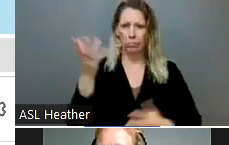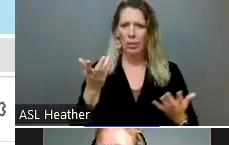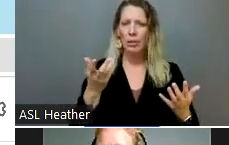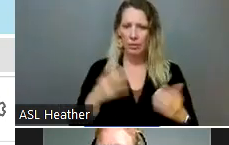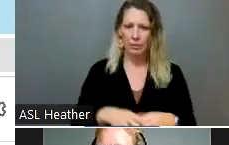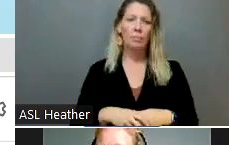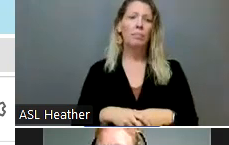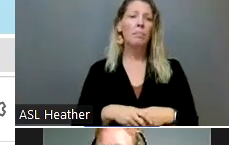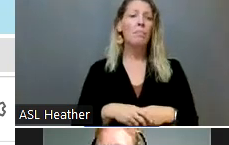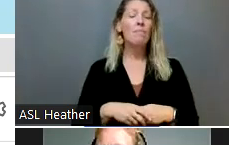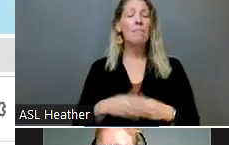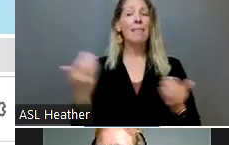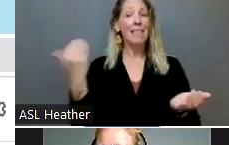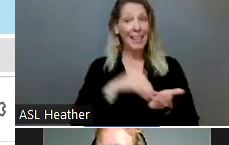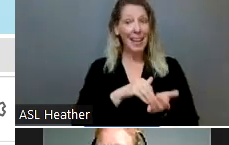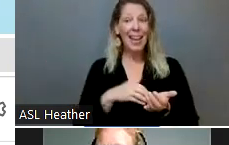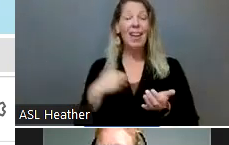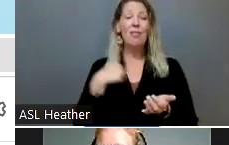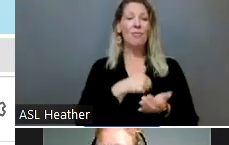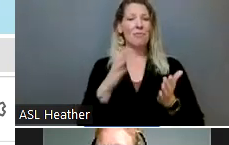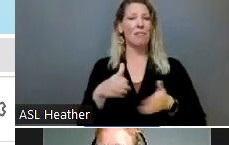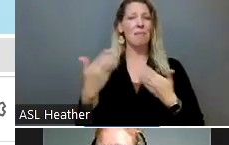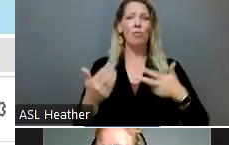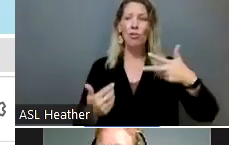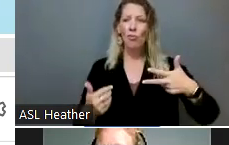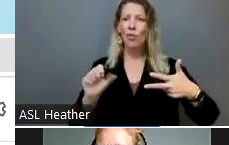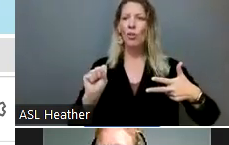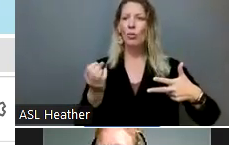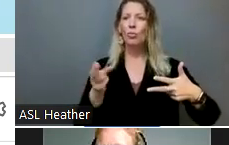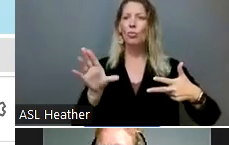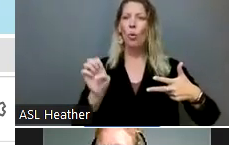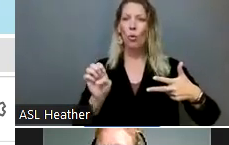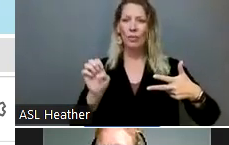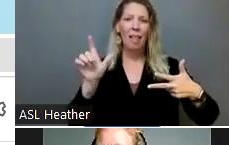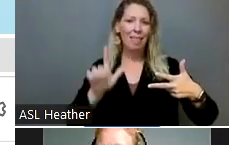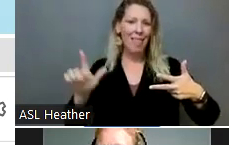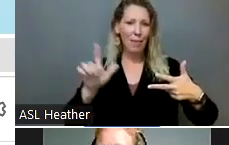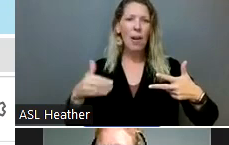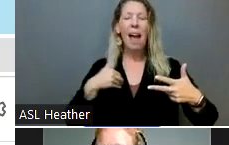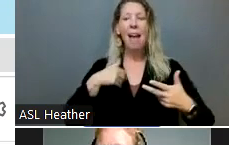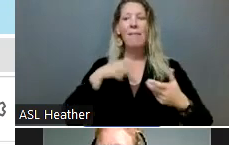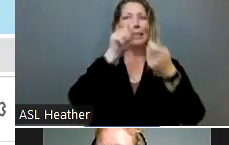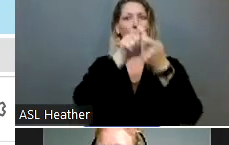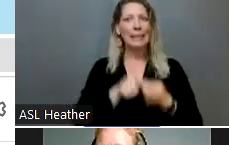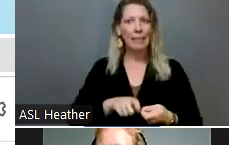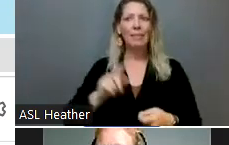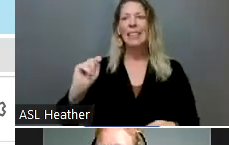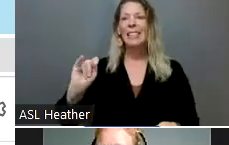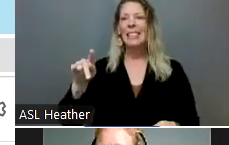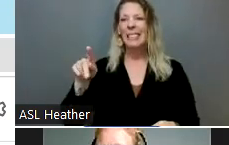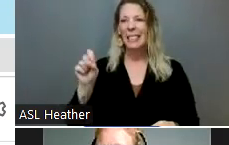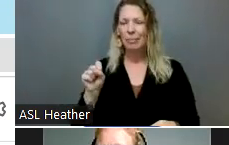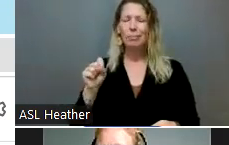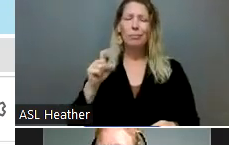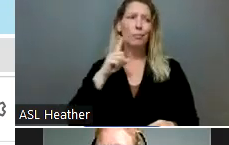Once again, we really highly recommend this resource library. They have specific tips on specific communities